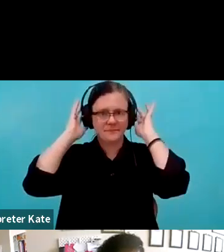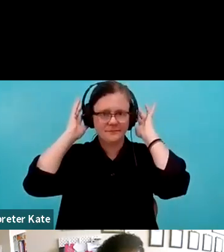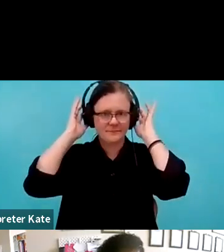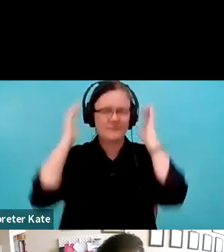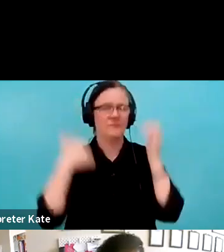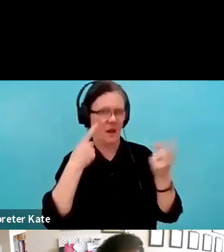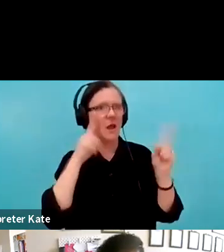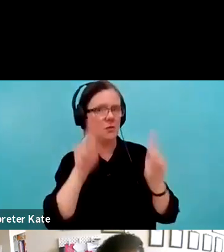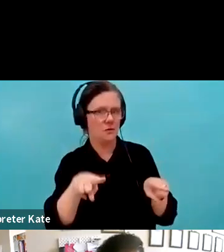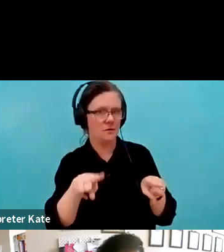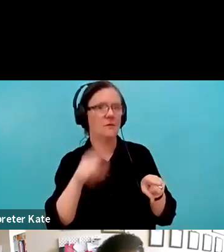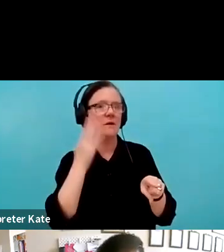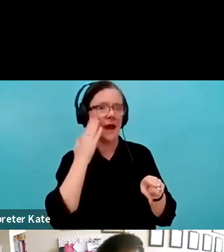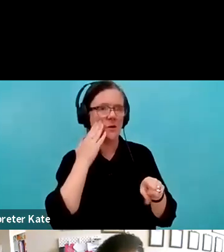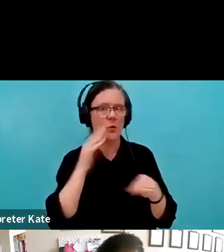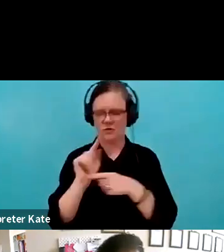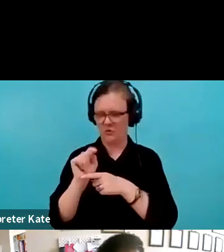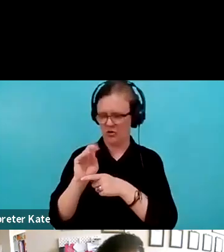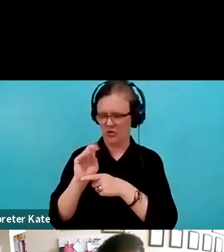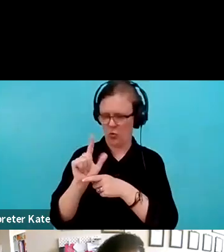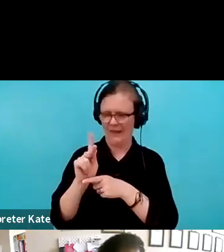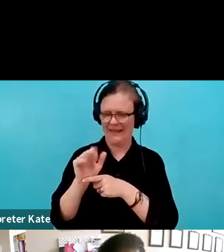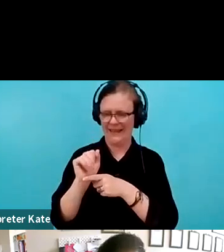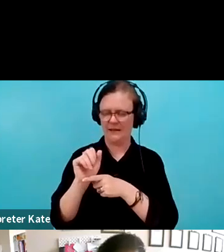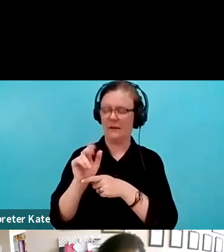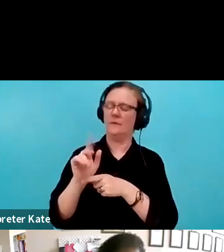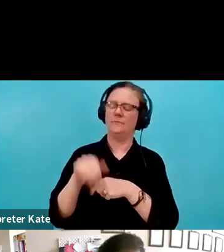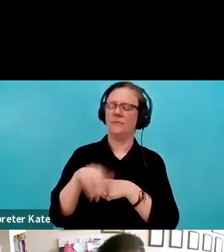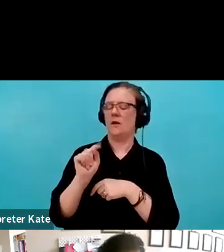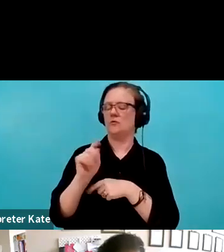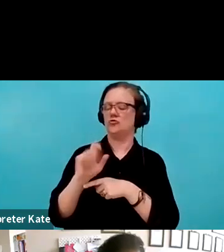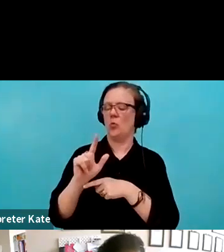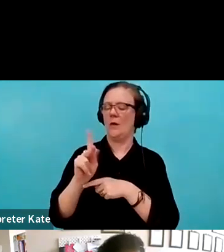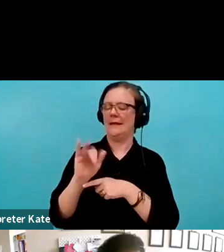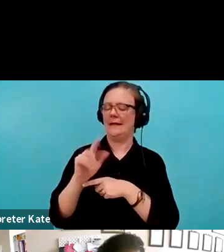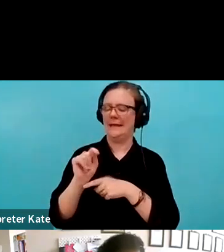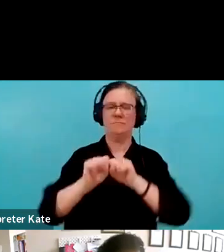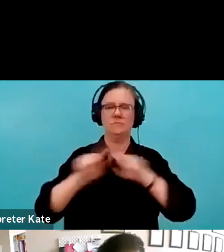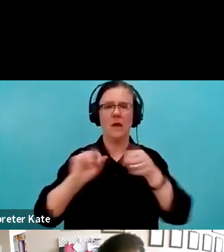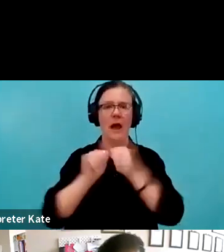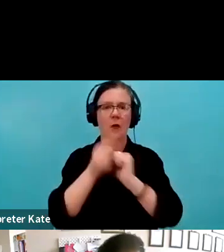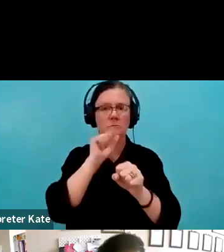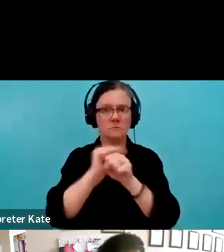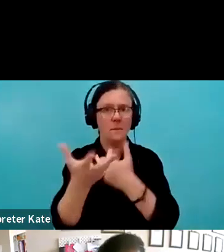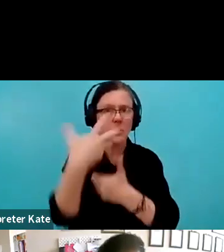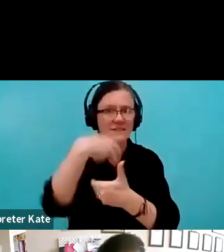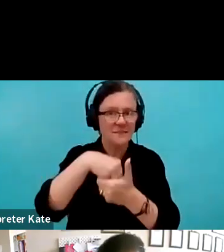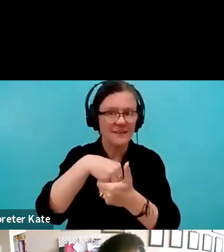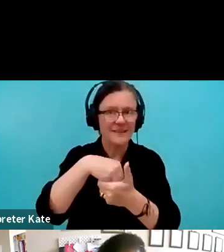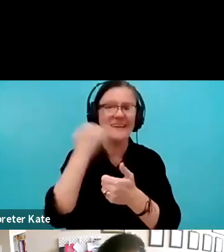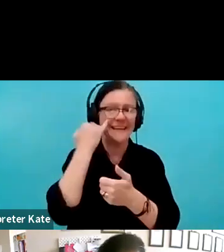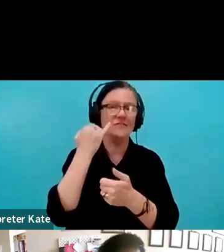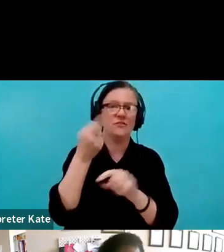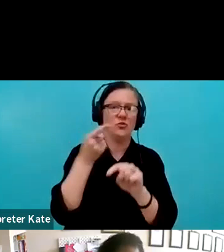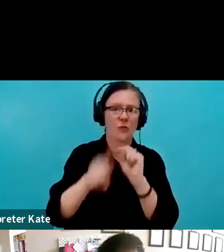and I know there's been a toolkit that's been put out about how we can all participate, even if we can't do so